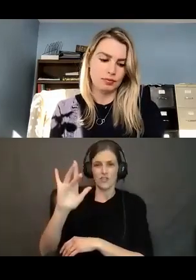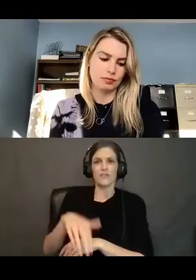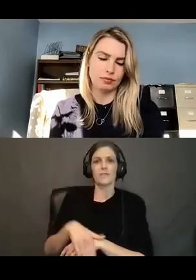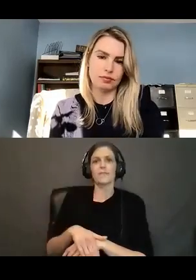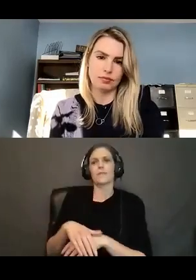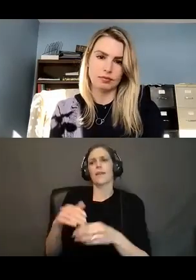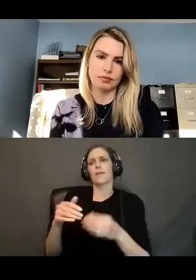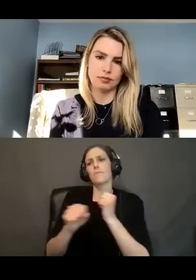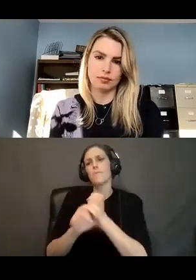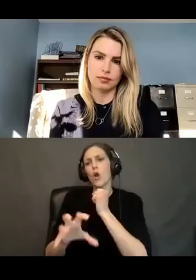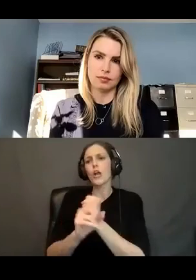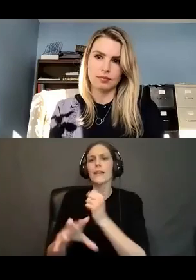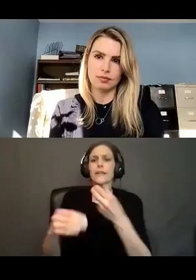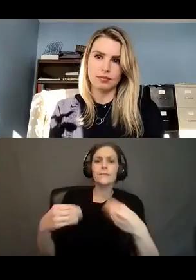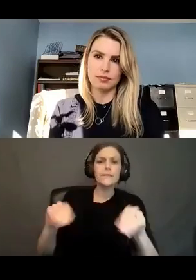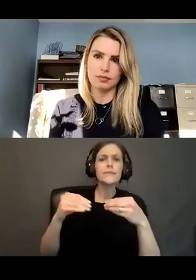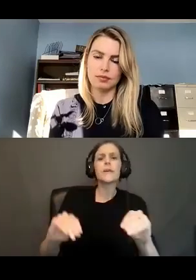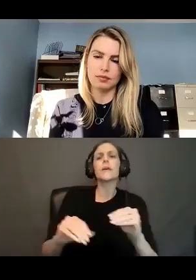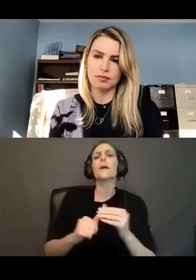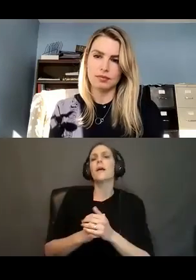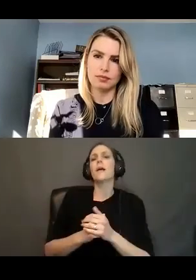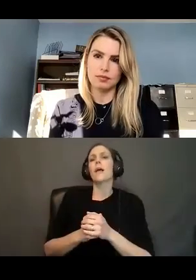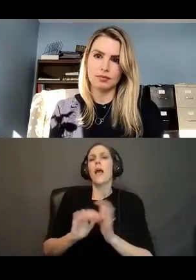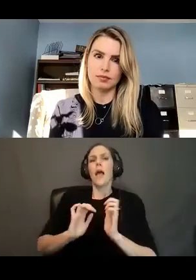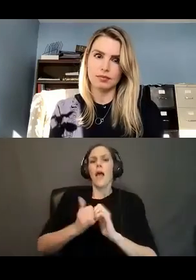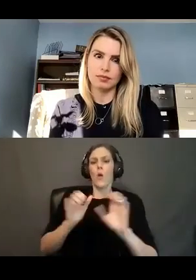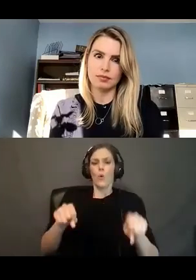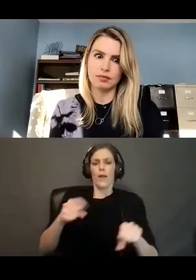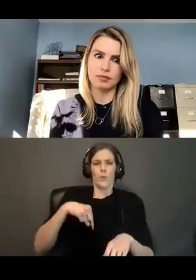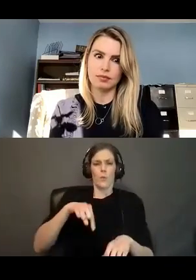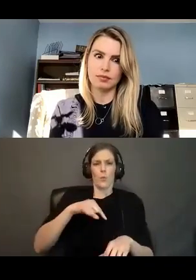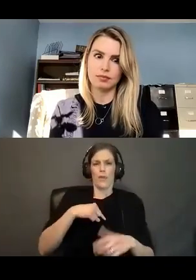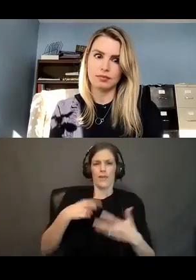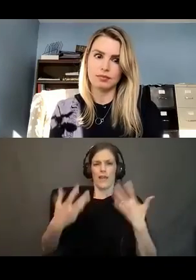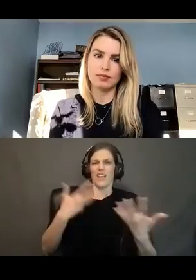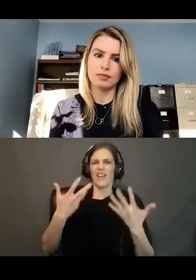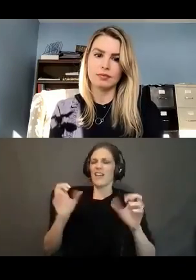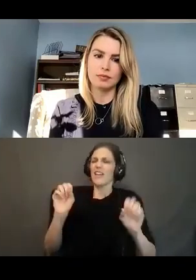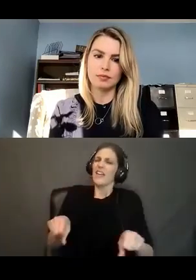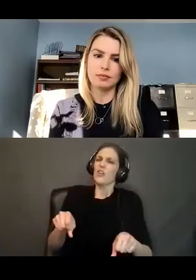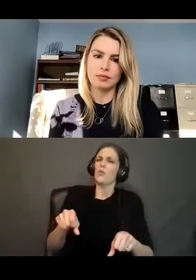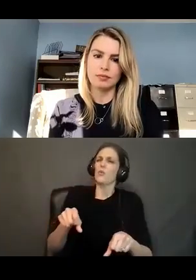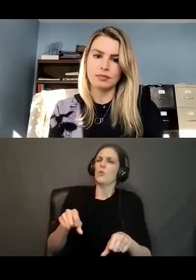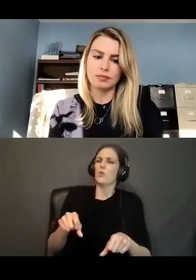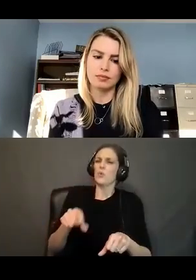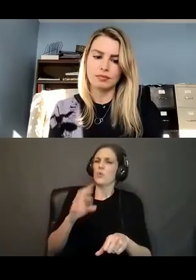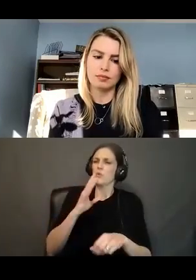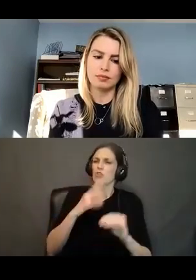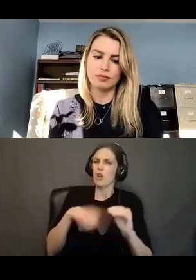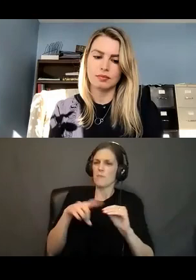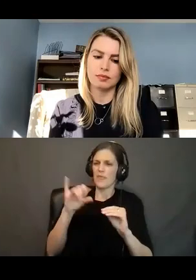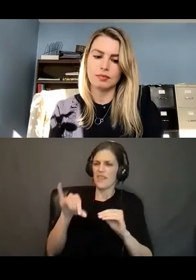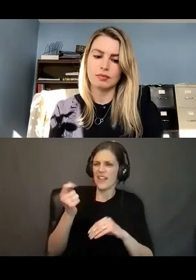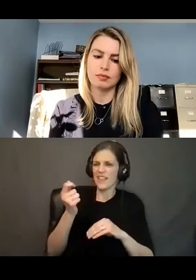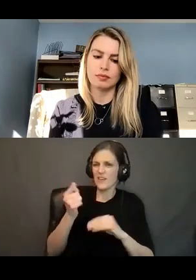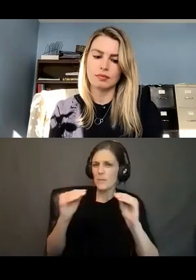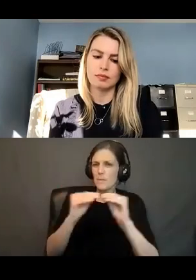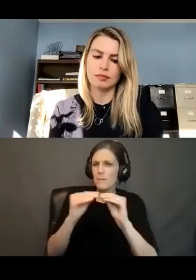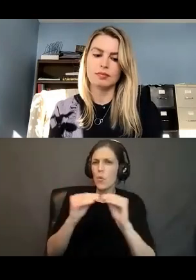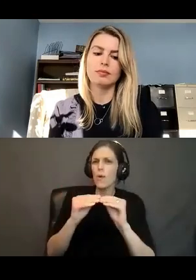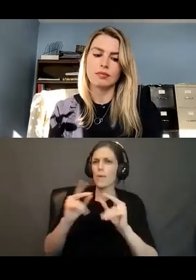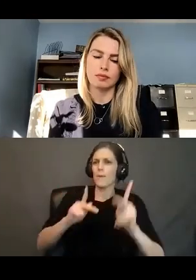and things. So are people, can you speak to that a bit more, and how can we say that people are authentically visiting